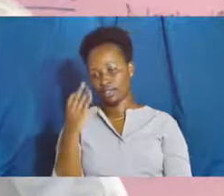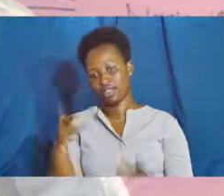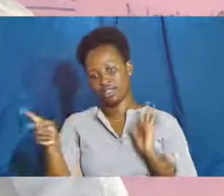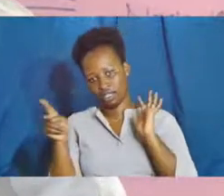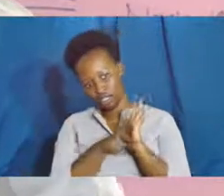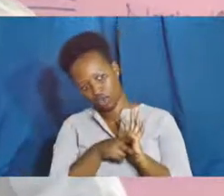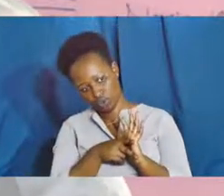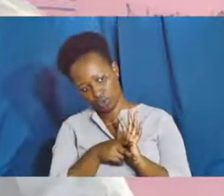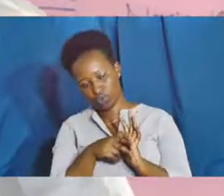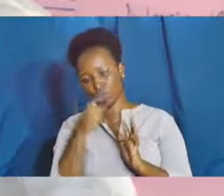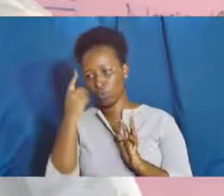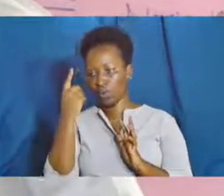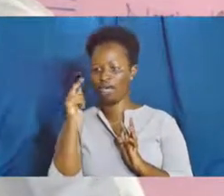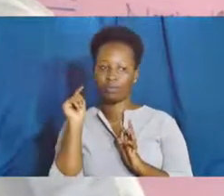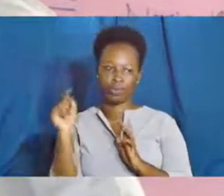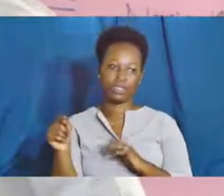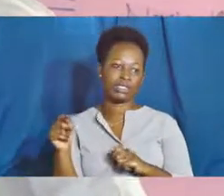to